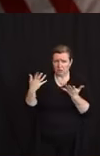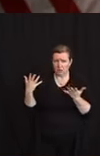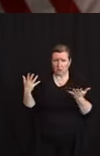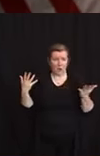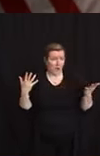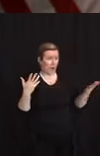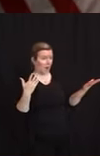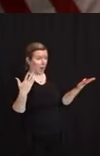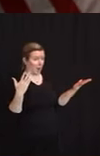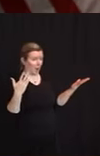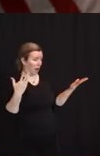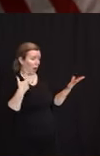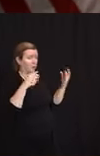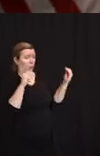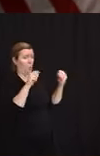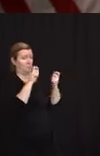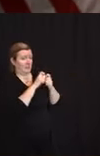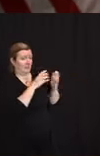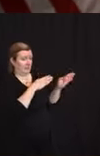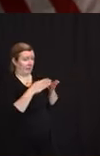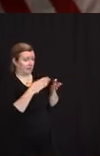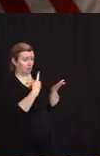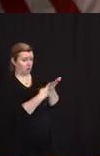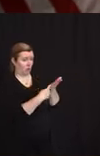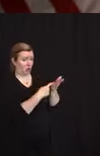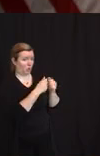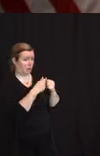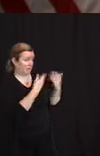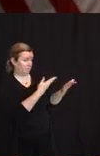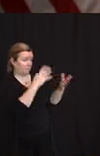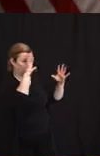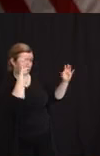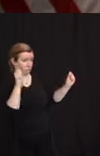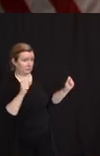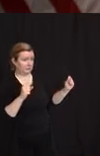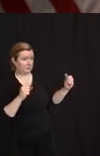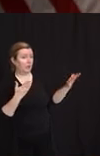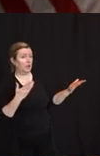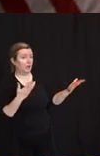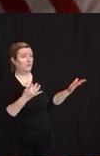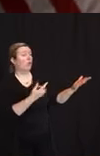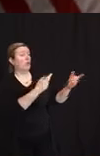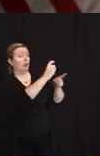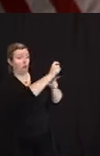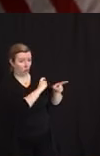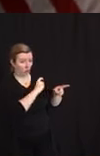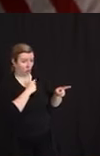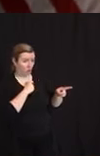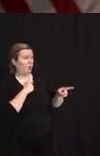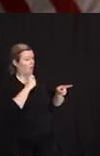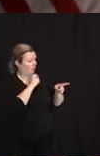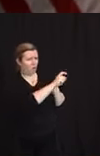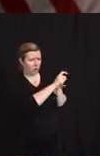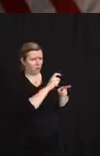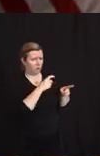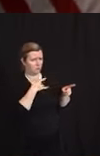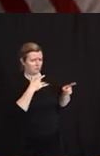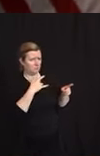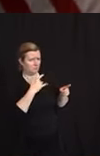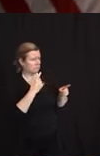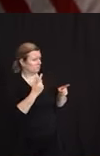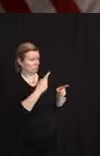but I have to say again, I've never made a call that was not answered or returned, I should say. But at the moment, to be determined.